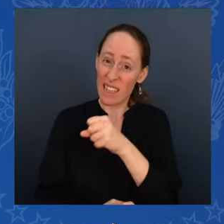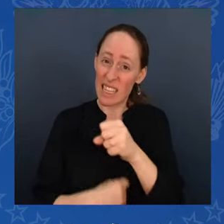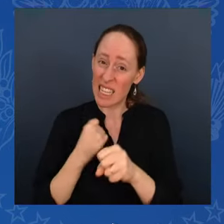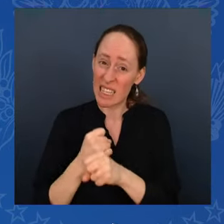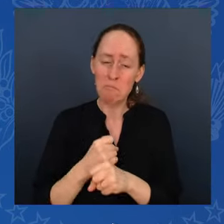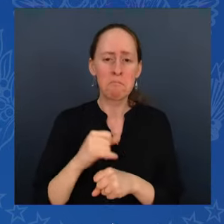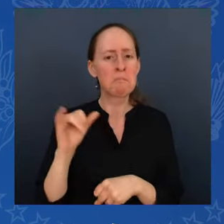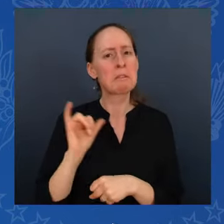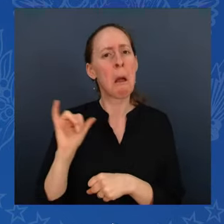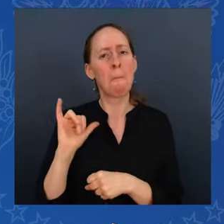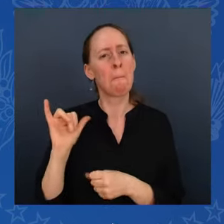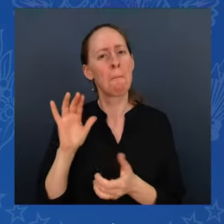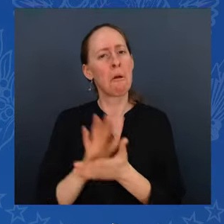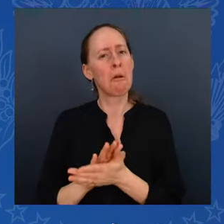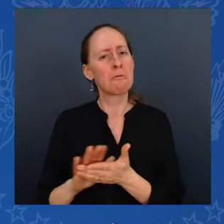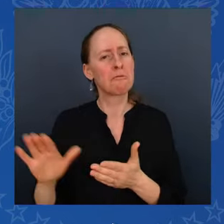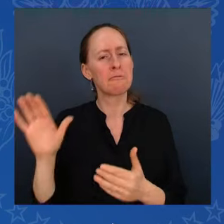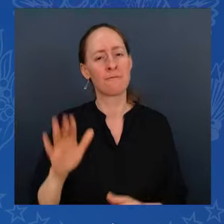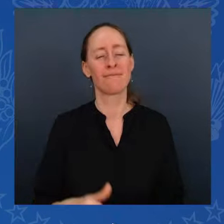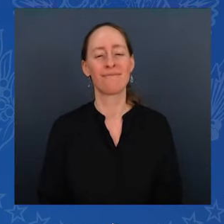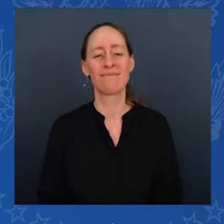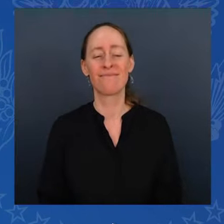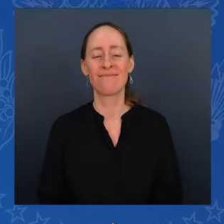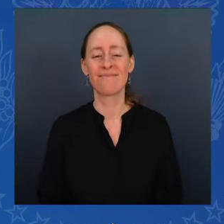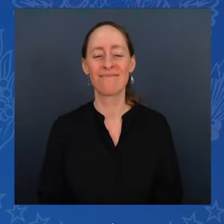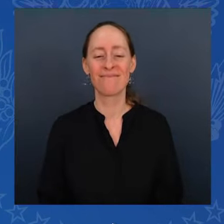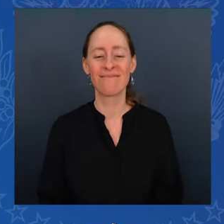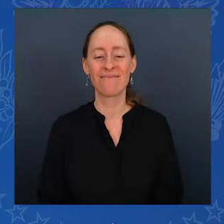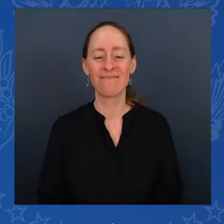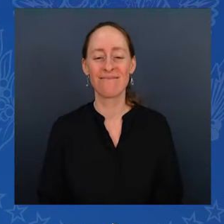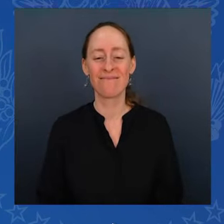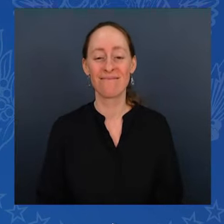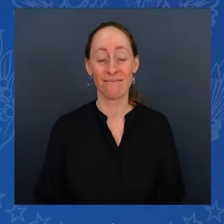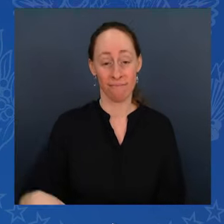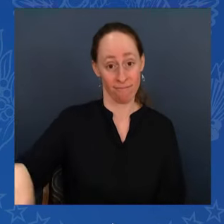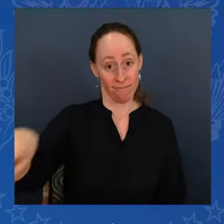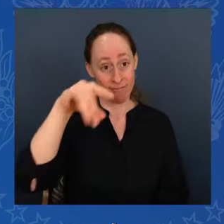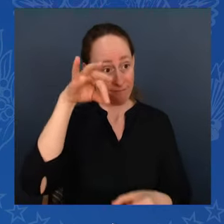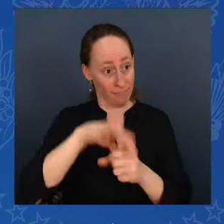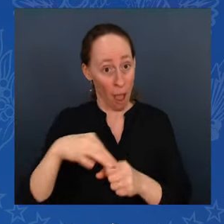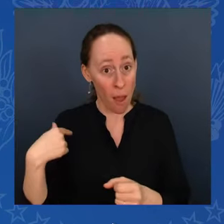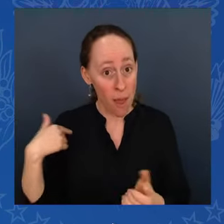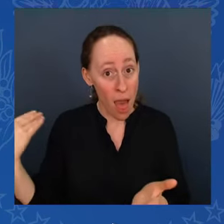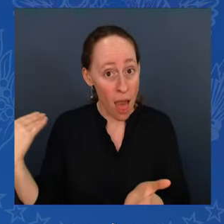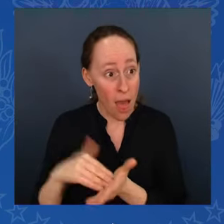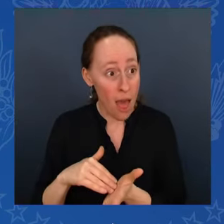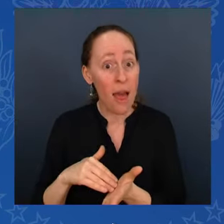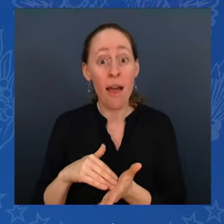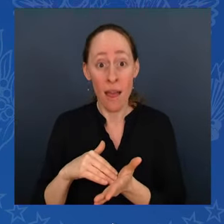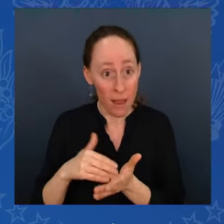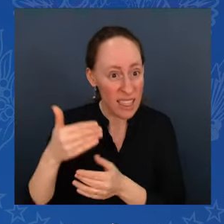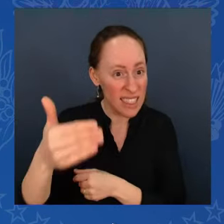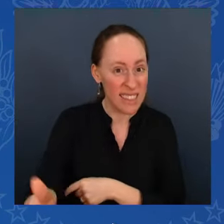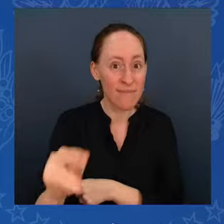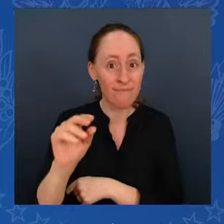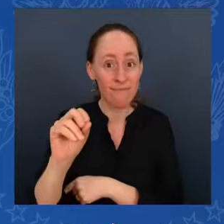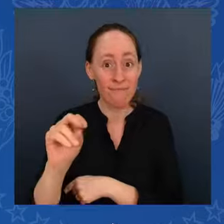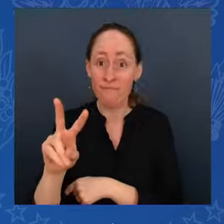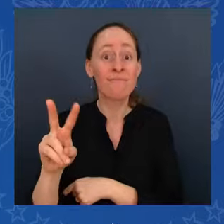I'm reelected, I'm going to push it hard. We're going to get it done next time, is I want to make community college tuition free.